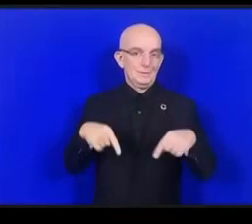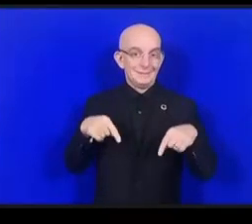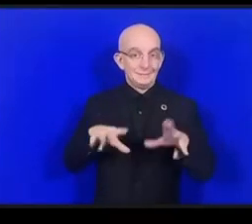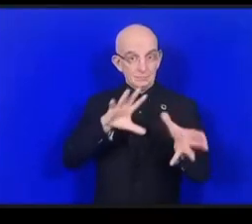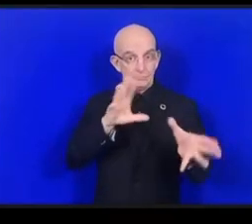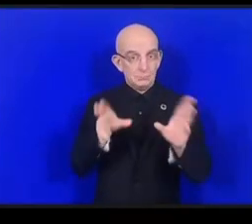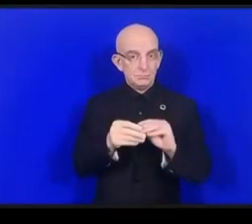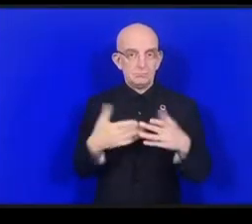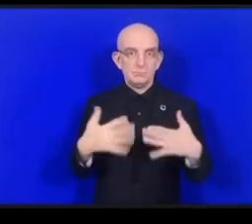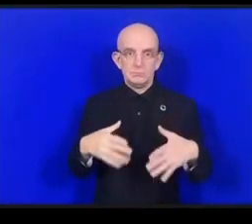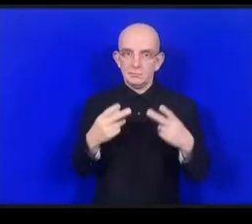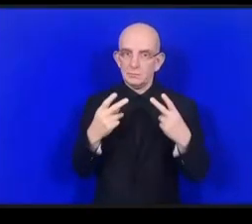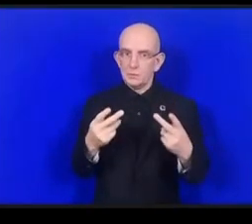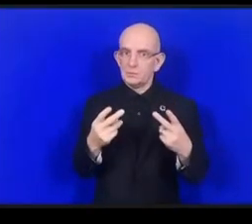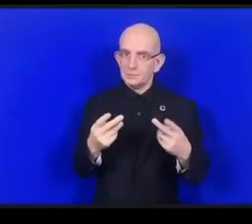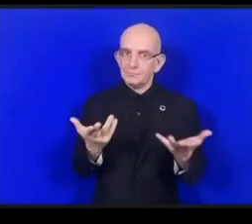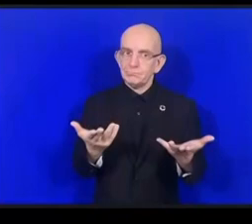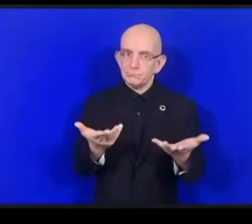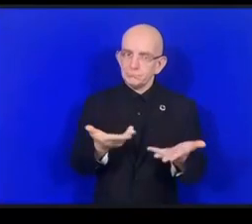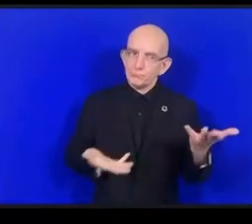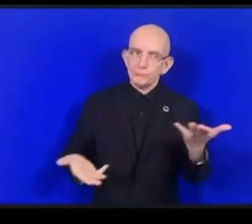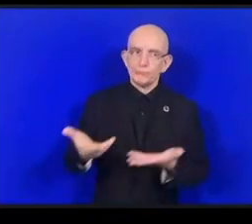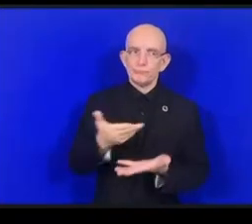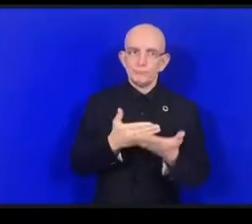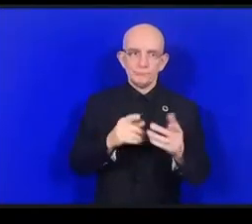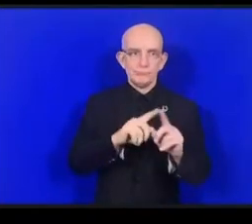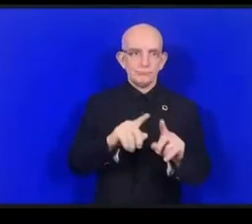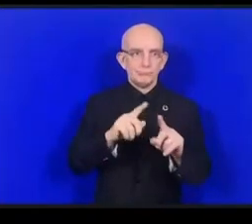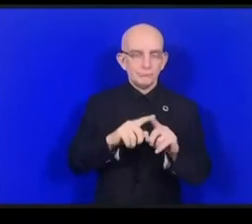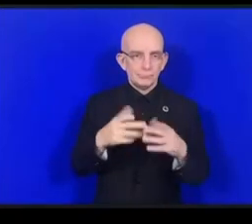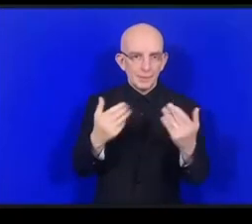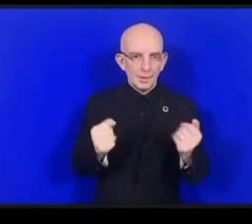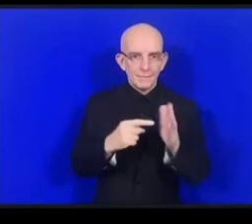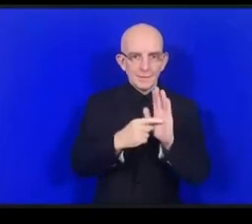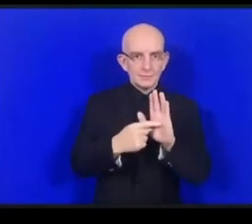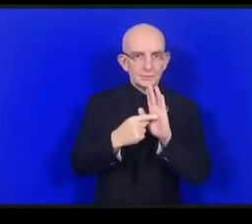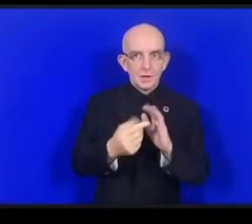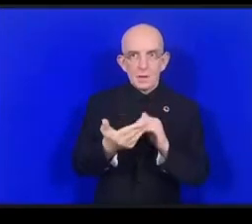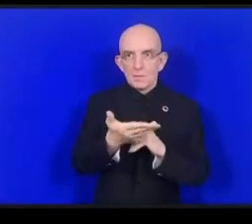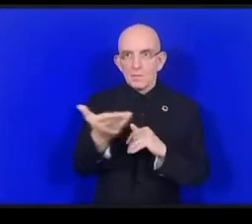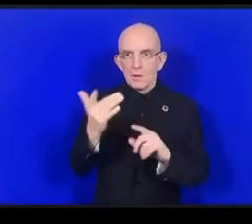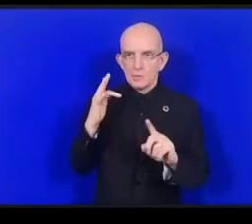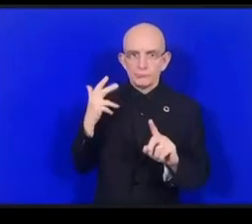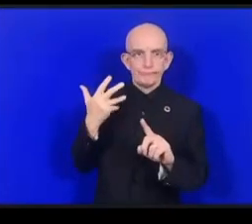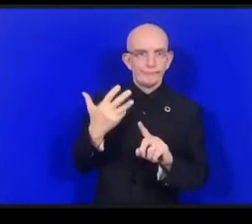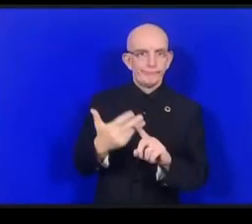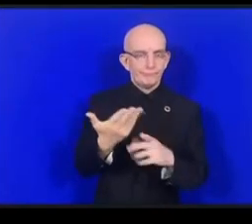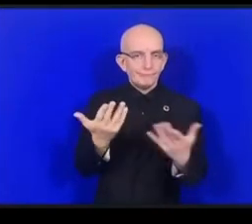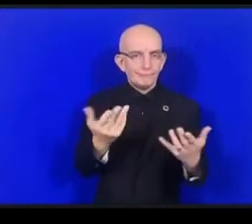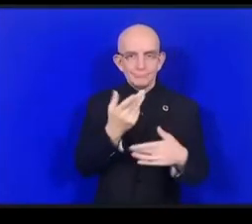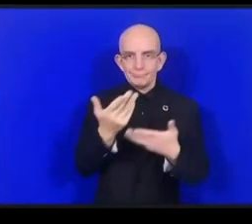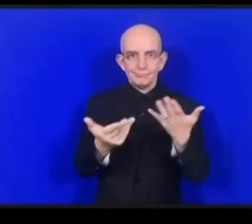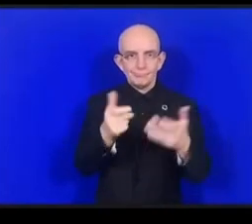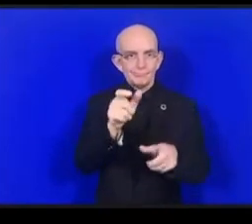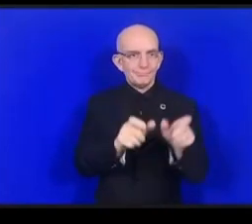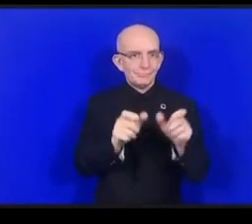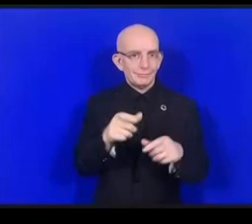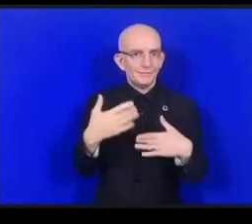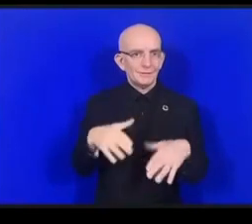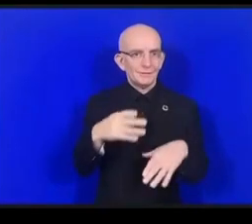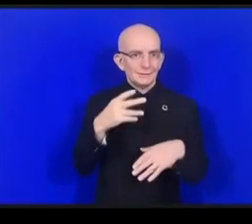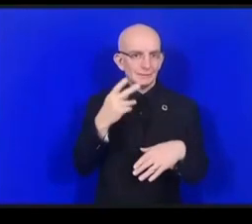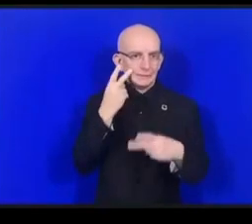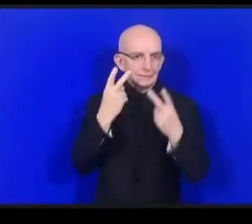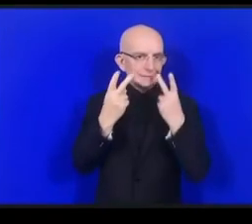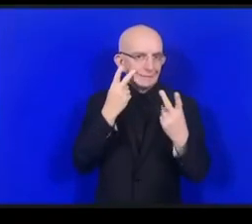past. Some of you may have heard of the World Bank's knowledge management system of resources many years ago that was not opened.